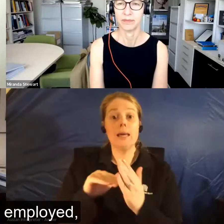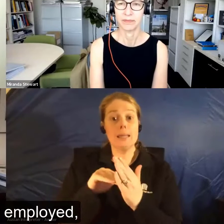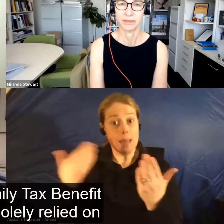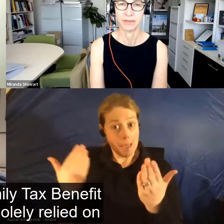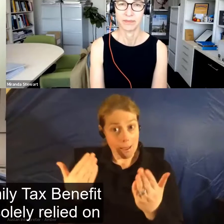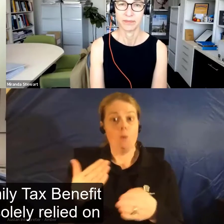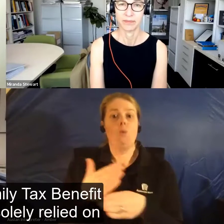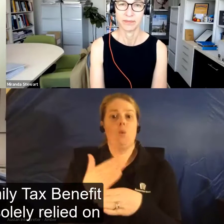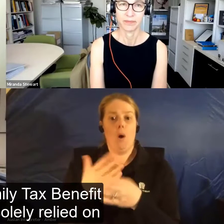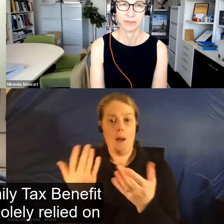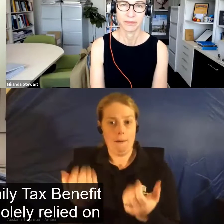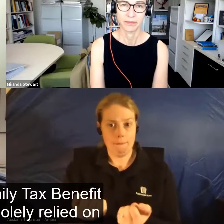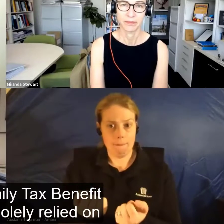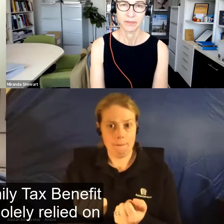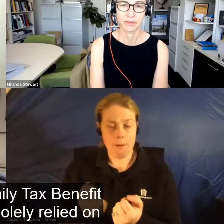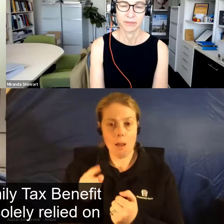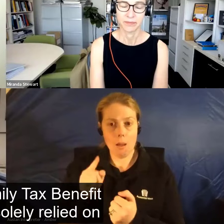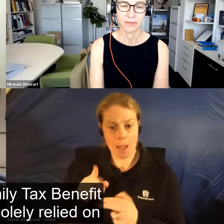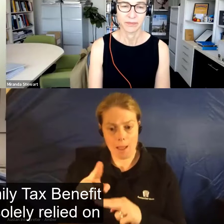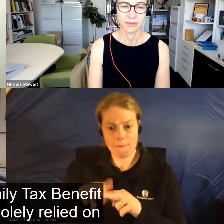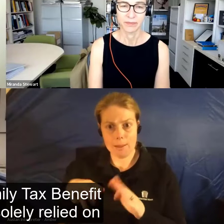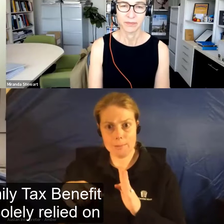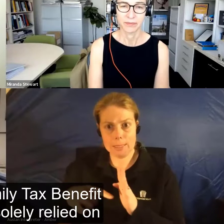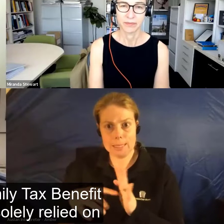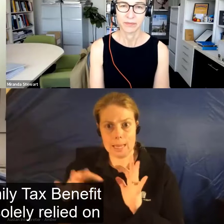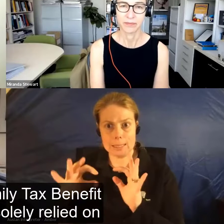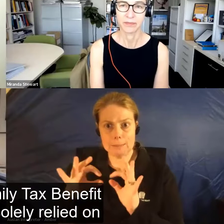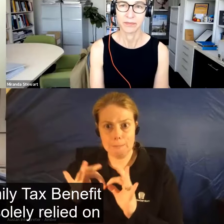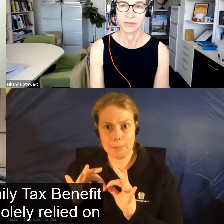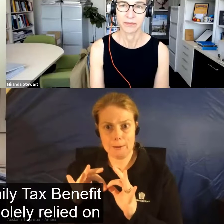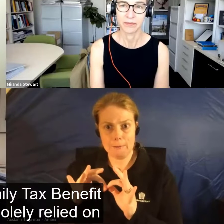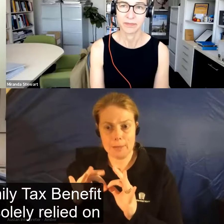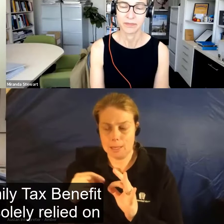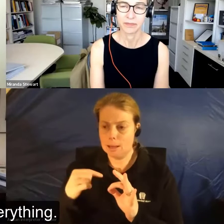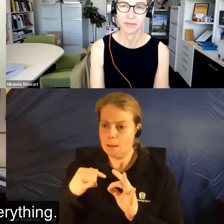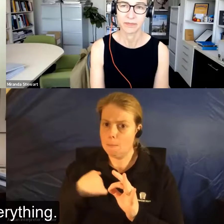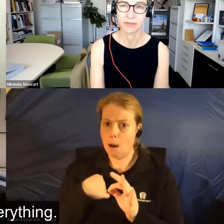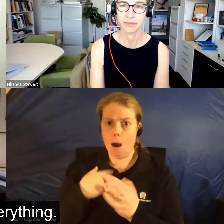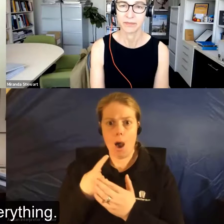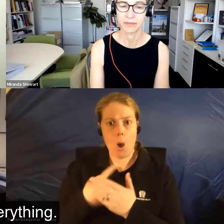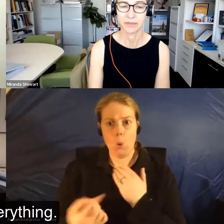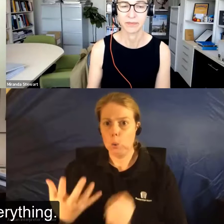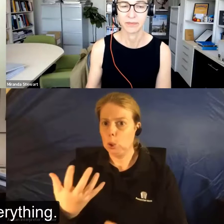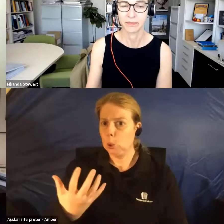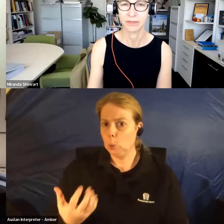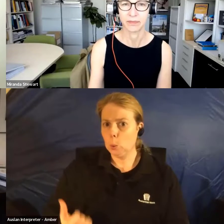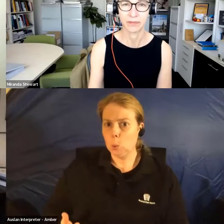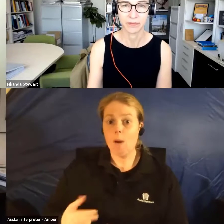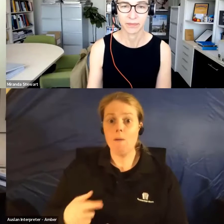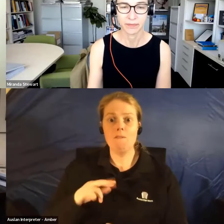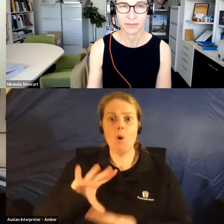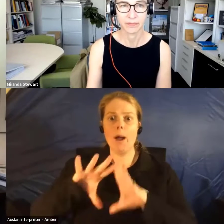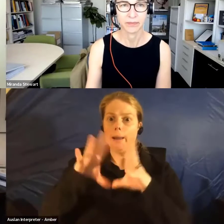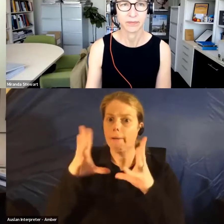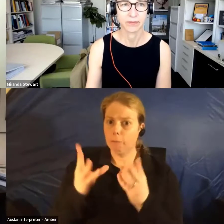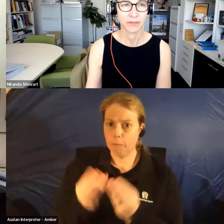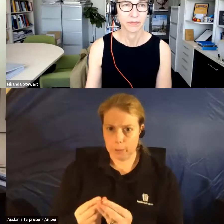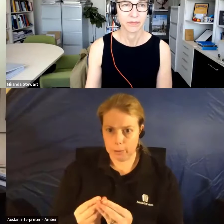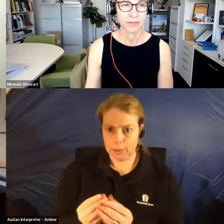employed, but that family tax benefit was what I solely relied on for everything.